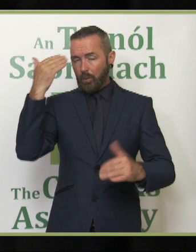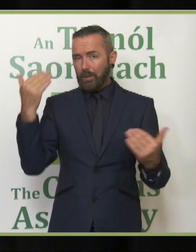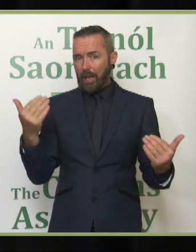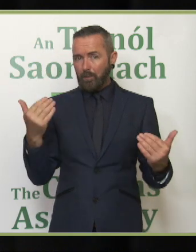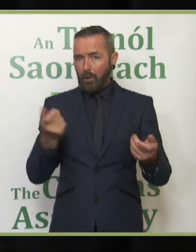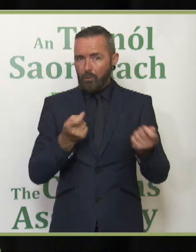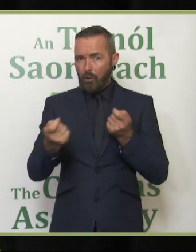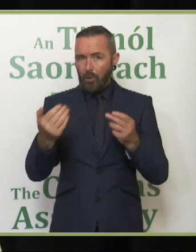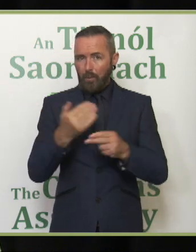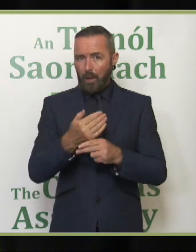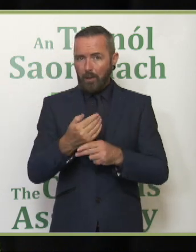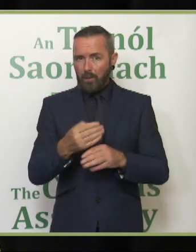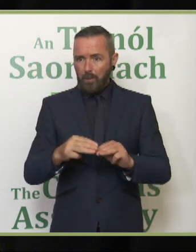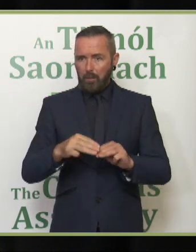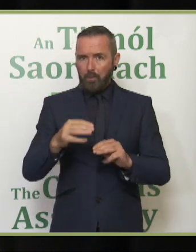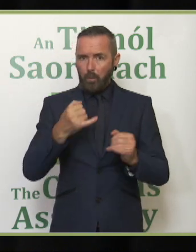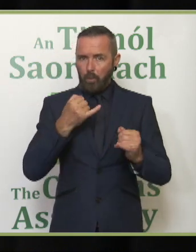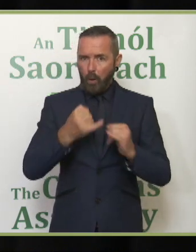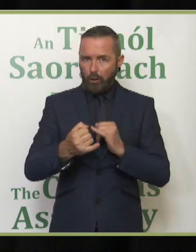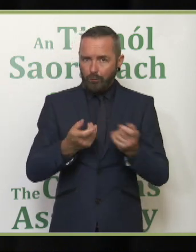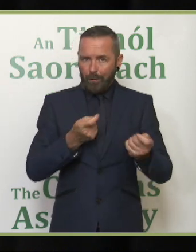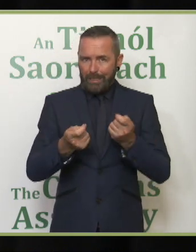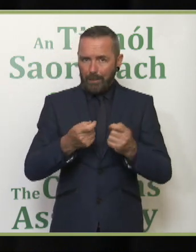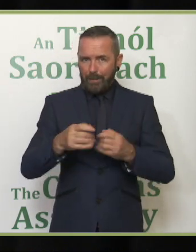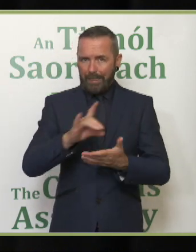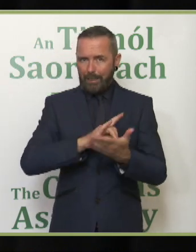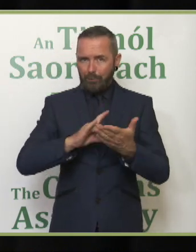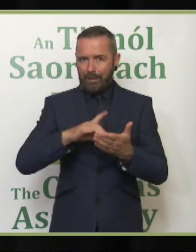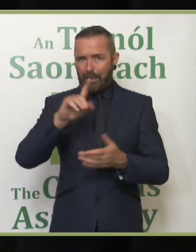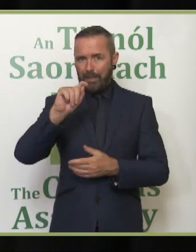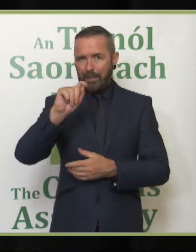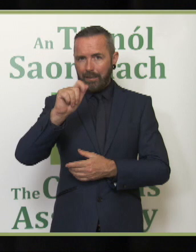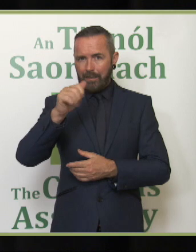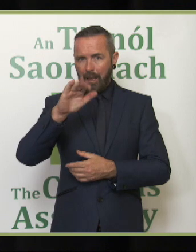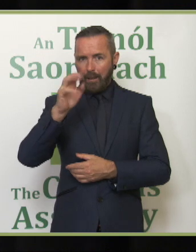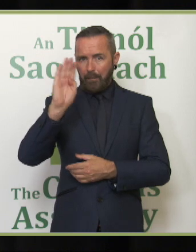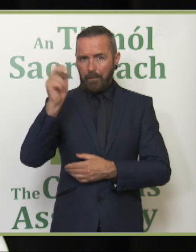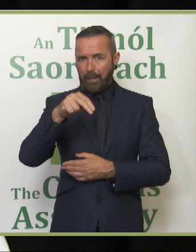now ruled by one of the most odious regimes in history, the Taliban.